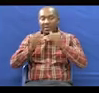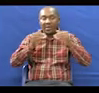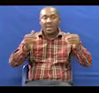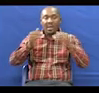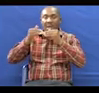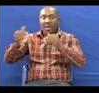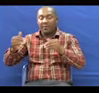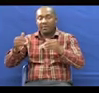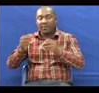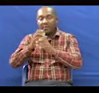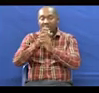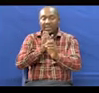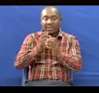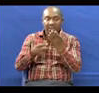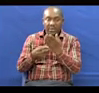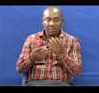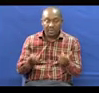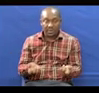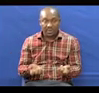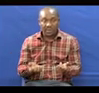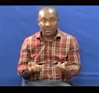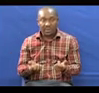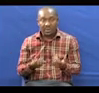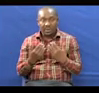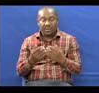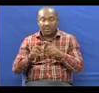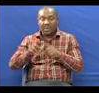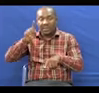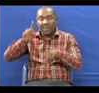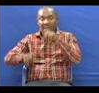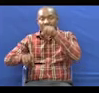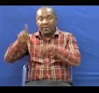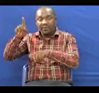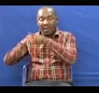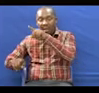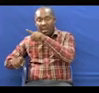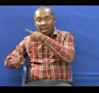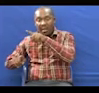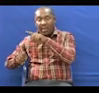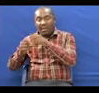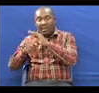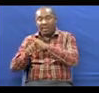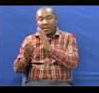differs in the level of science and the technology. It can be they differ in the levels of